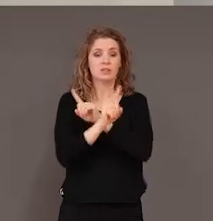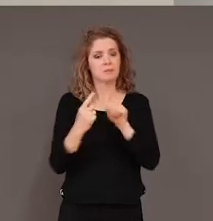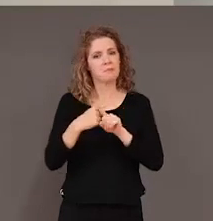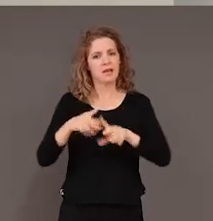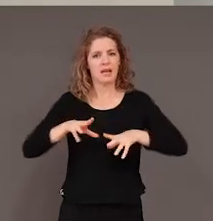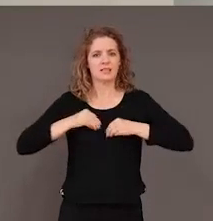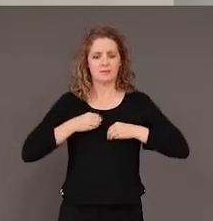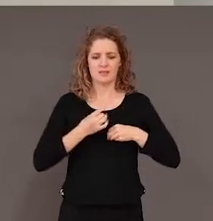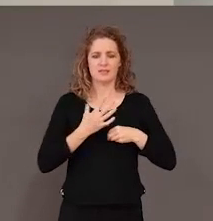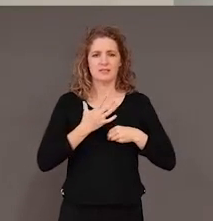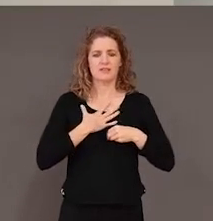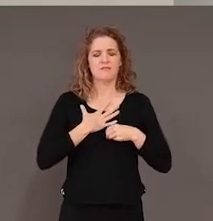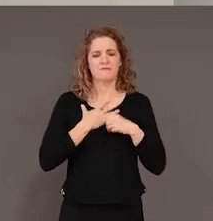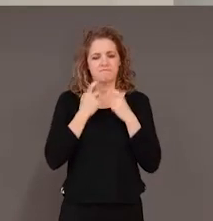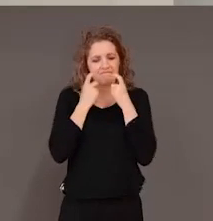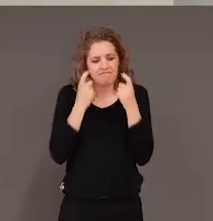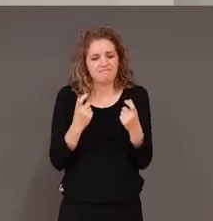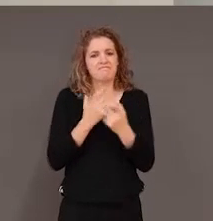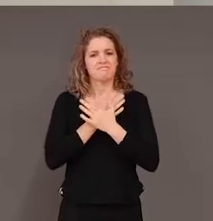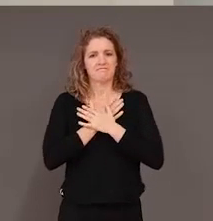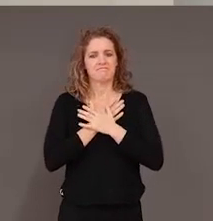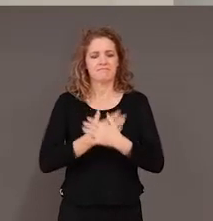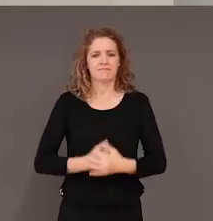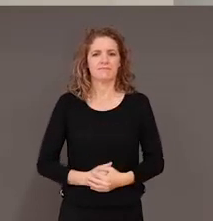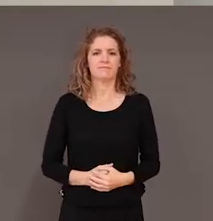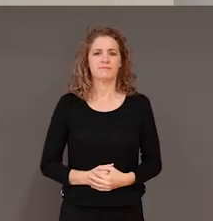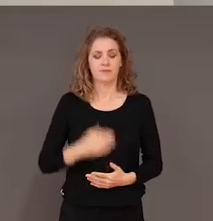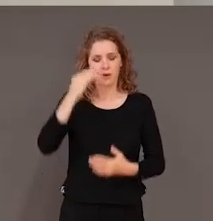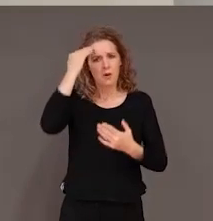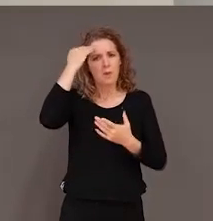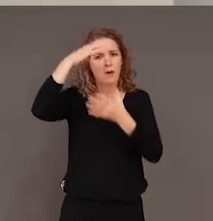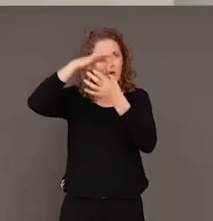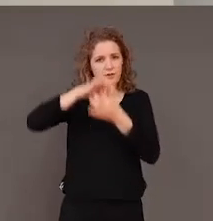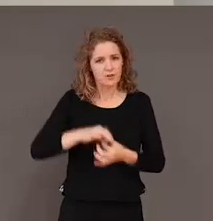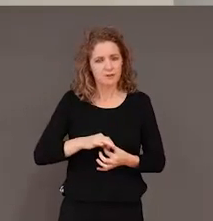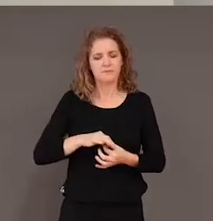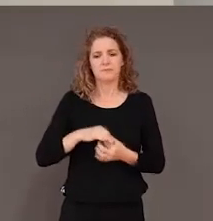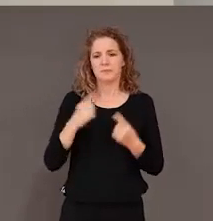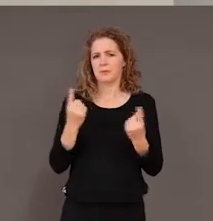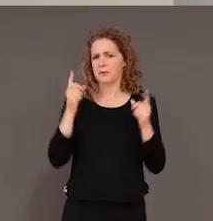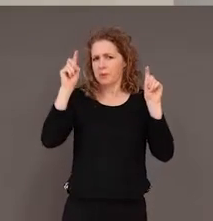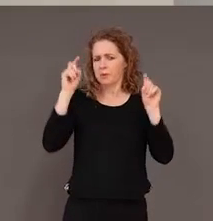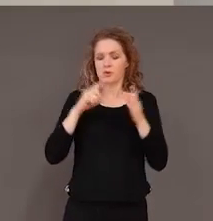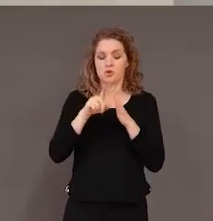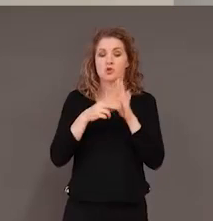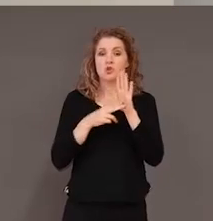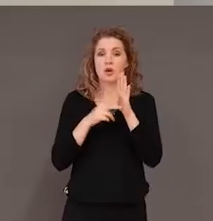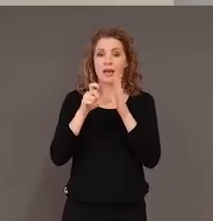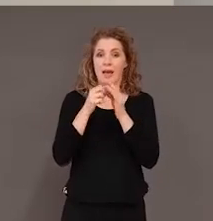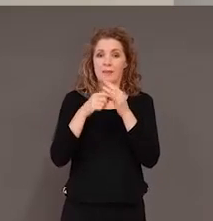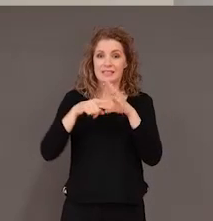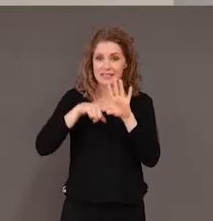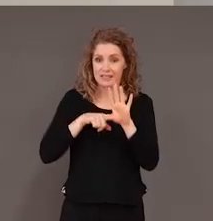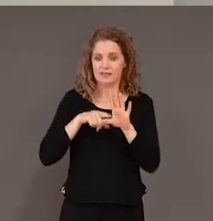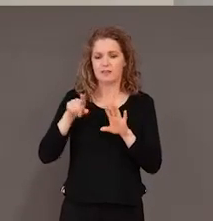self-compassion. So a definition that's commonly used of mindfulness is provided by Dr. John Kabat-Zinn, who's a